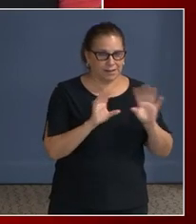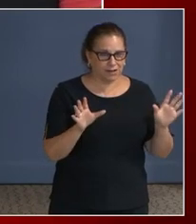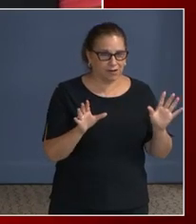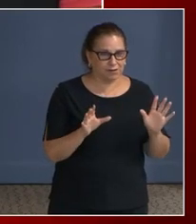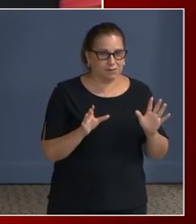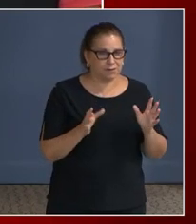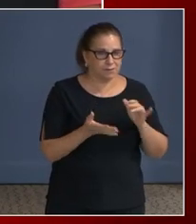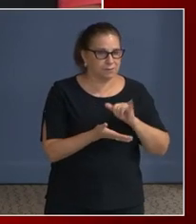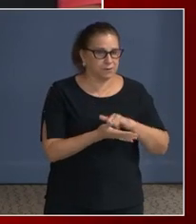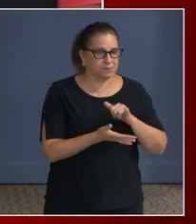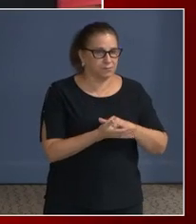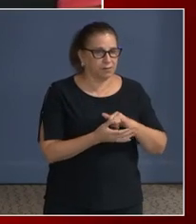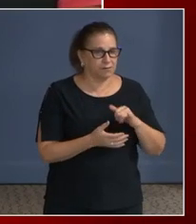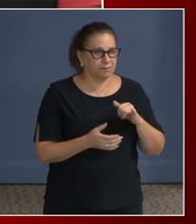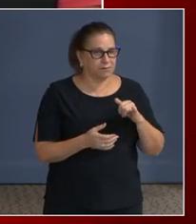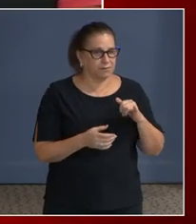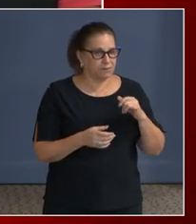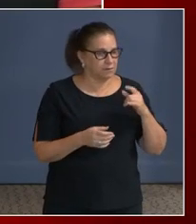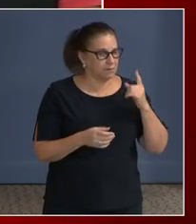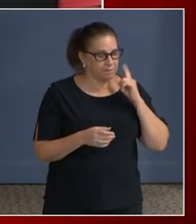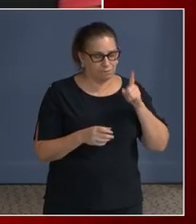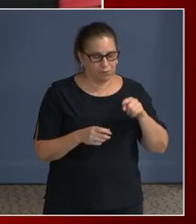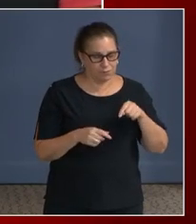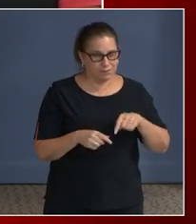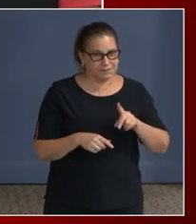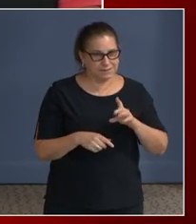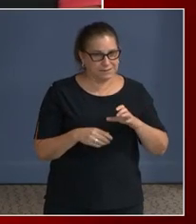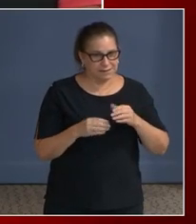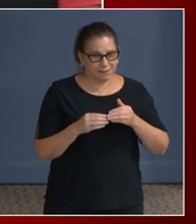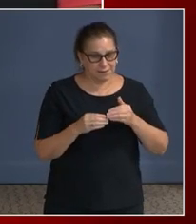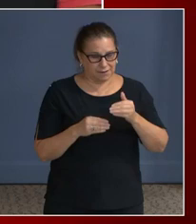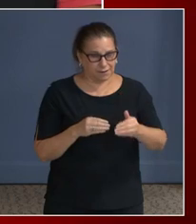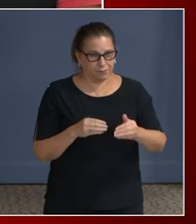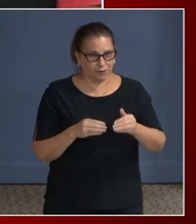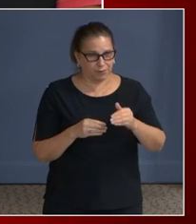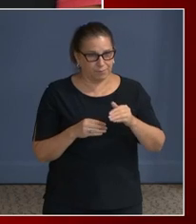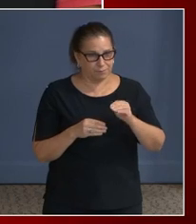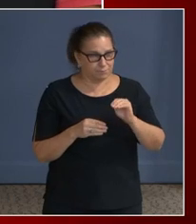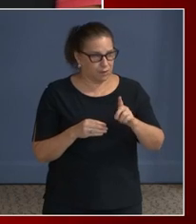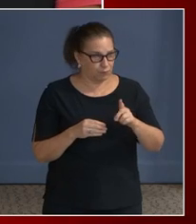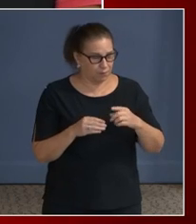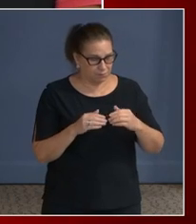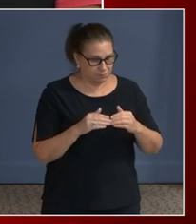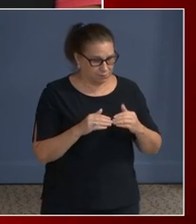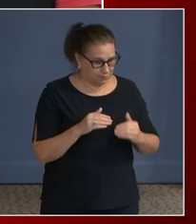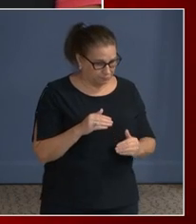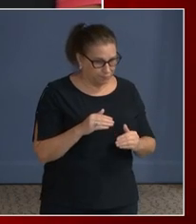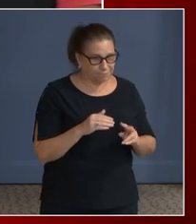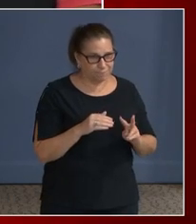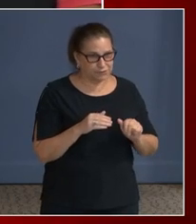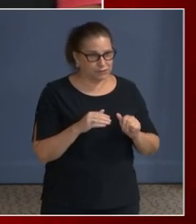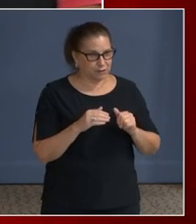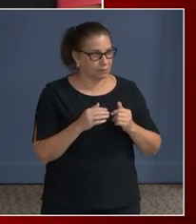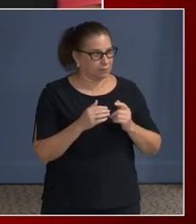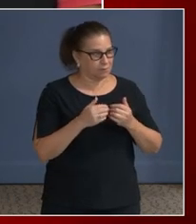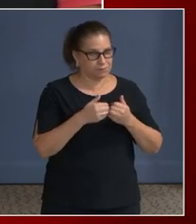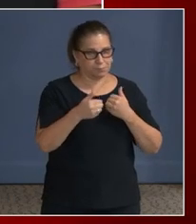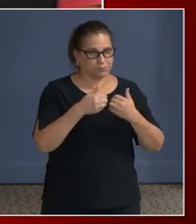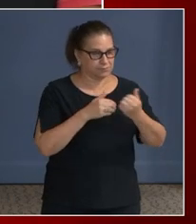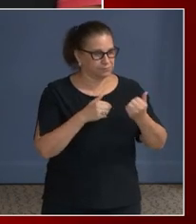our neighbors in Maryland and Virginia to be a part of the quarantine list, and that statement stands